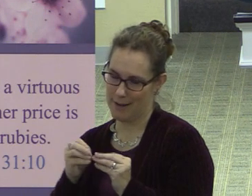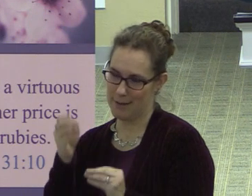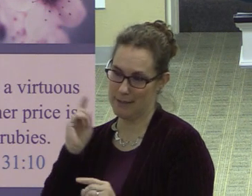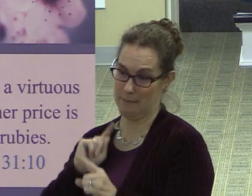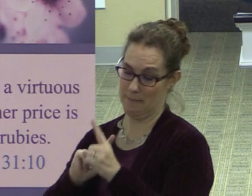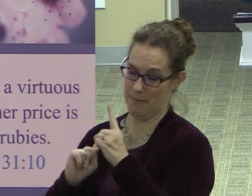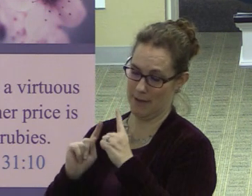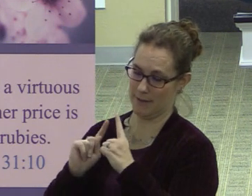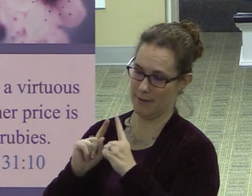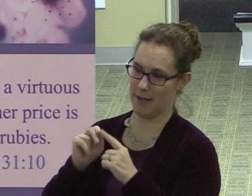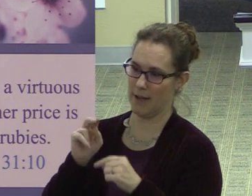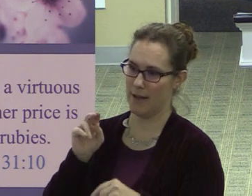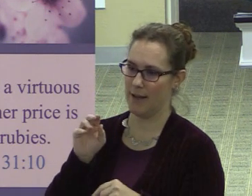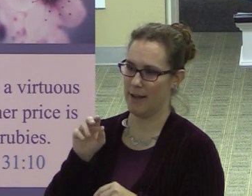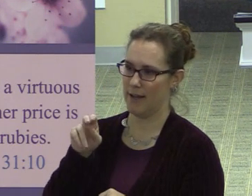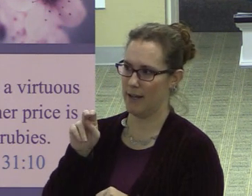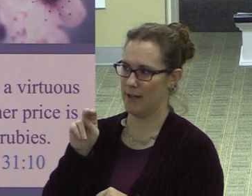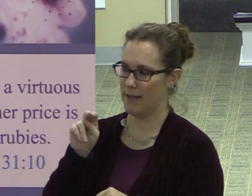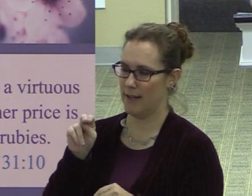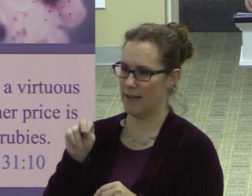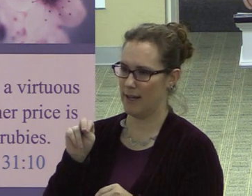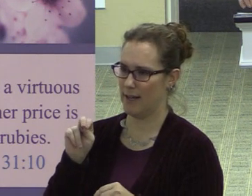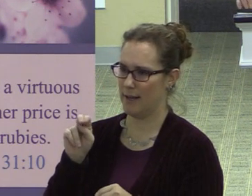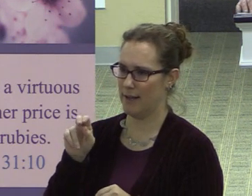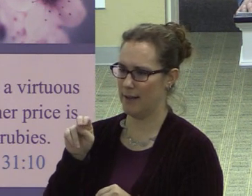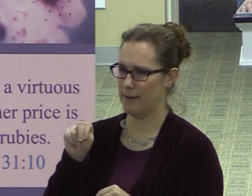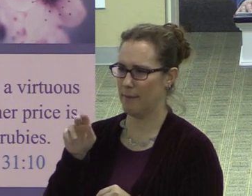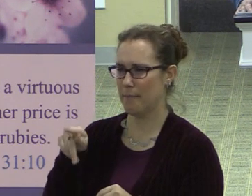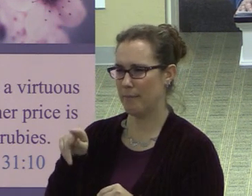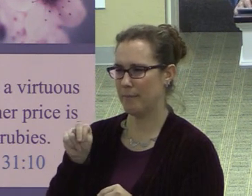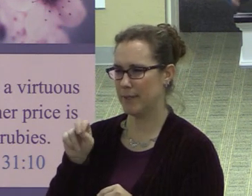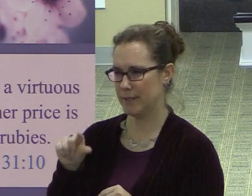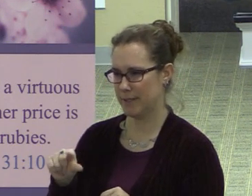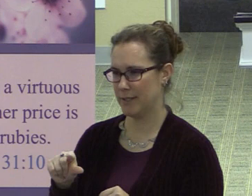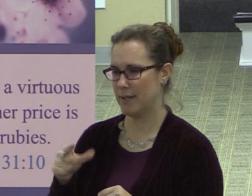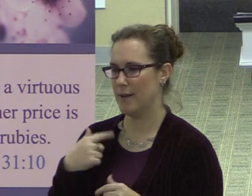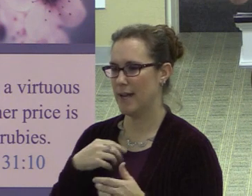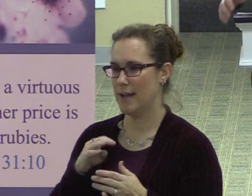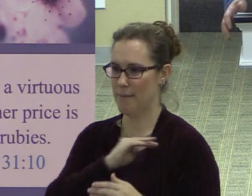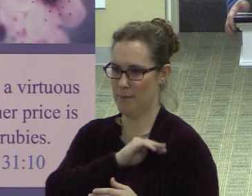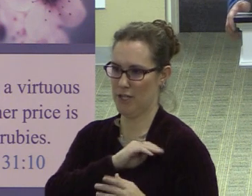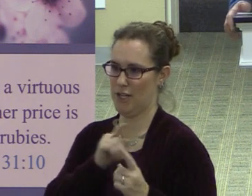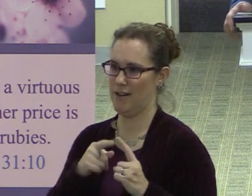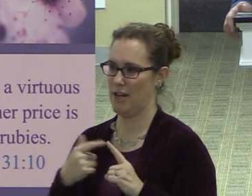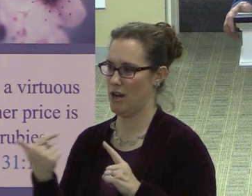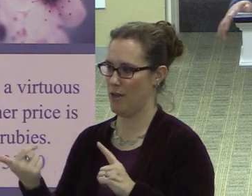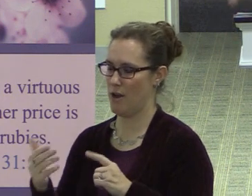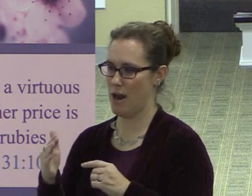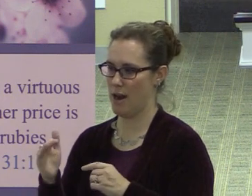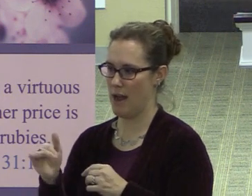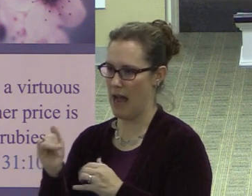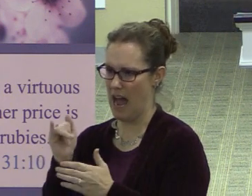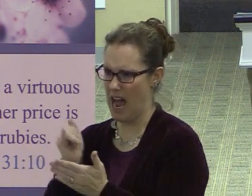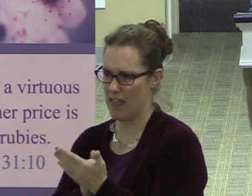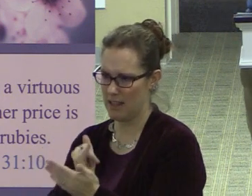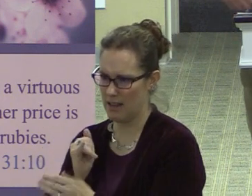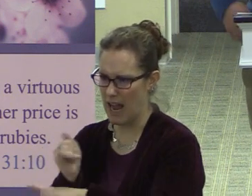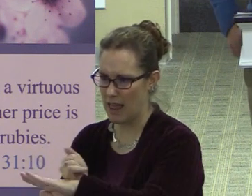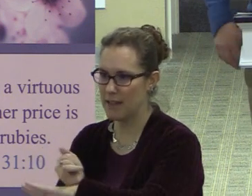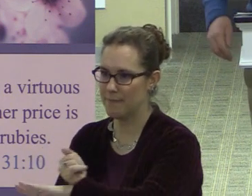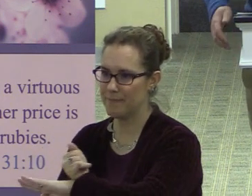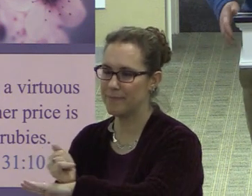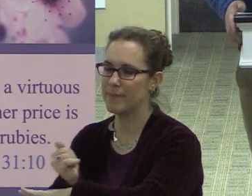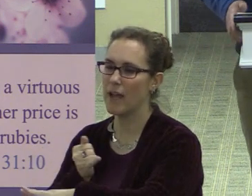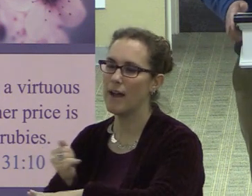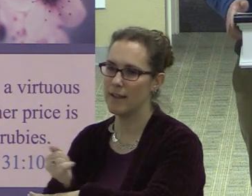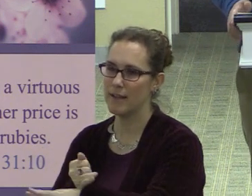to New Guinea. We had the missionary on the other island. He's been in New Guinea. You met him. We support him now,